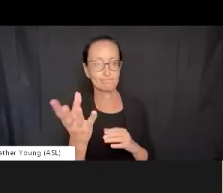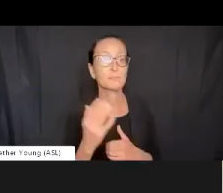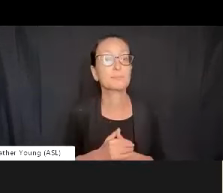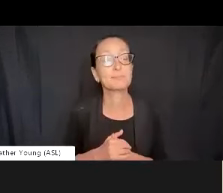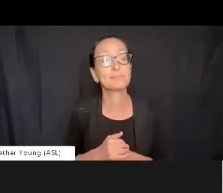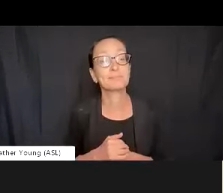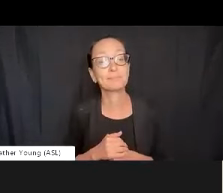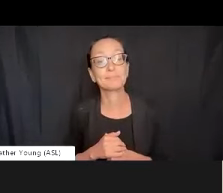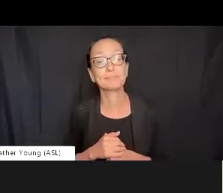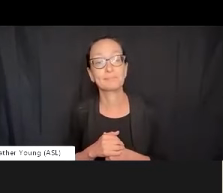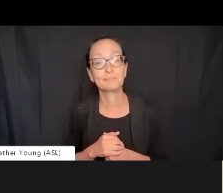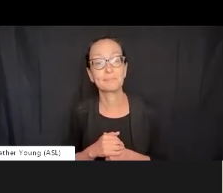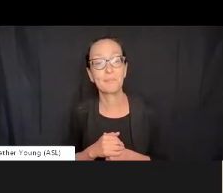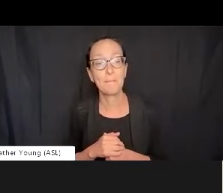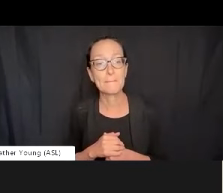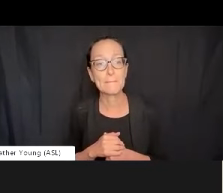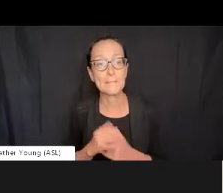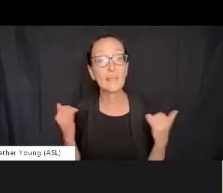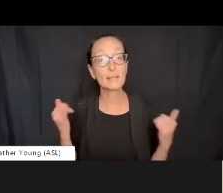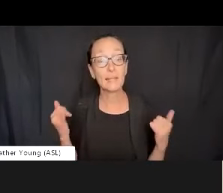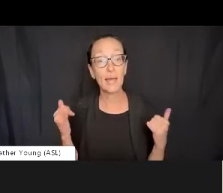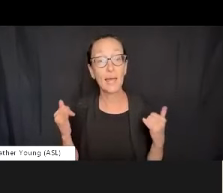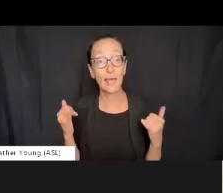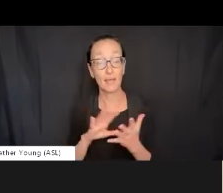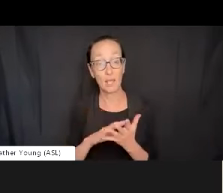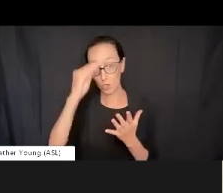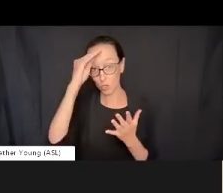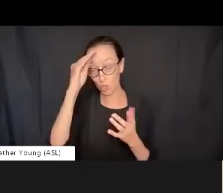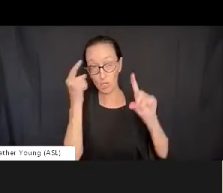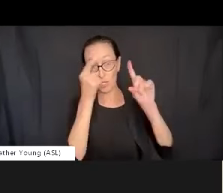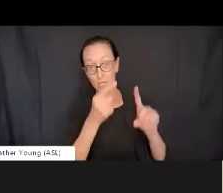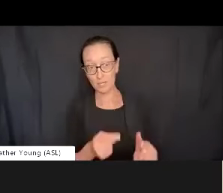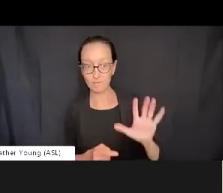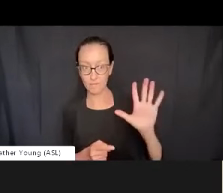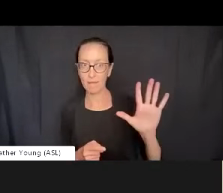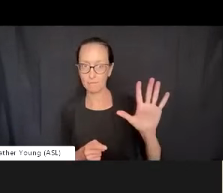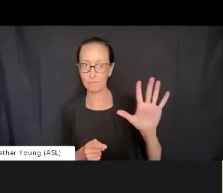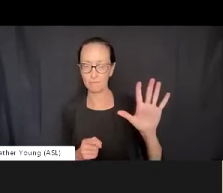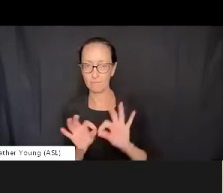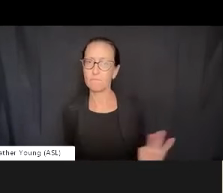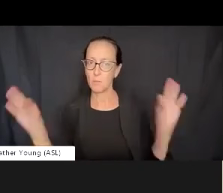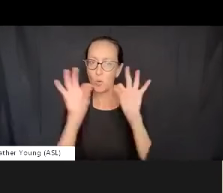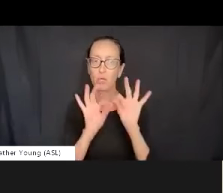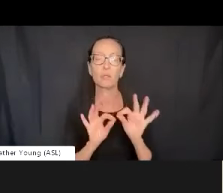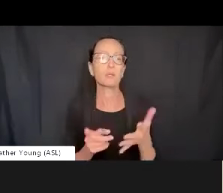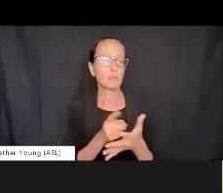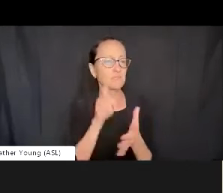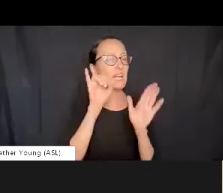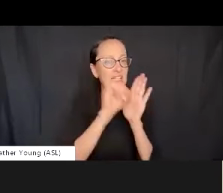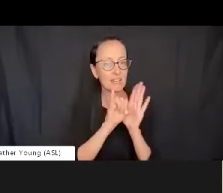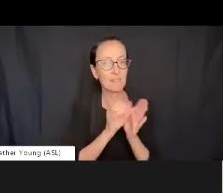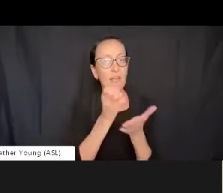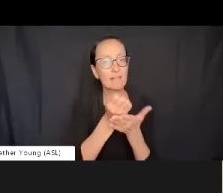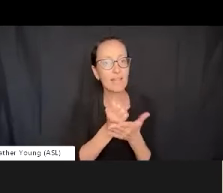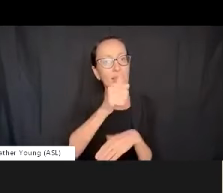Okay, so today we have 5 really important learning objectives. As you can see here, we're going to start off by